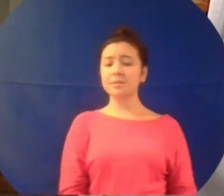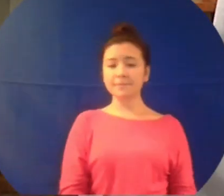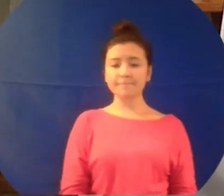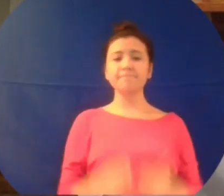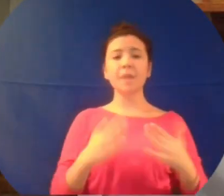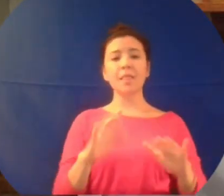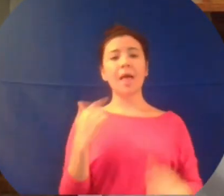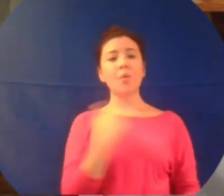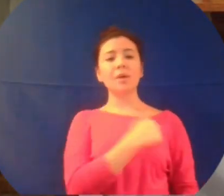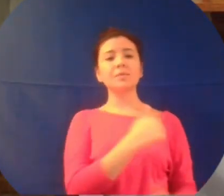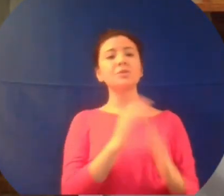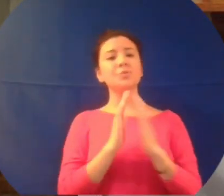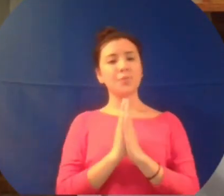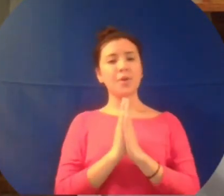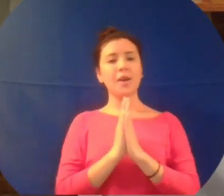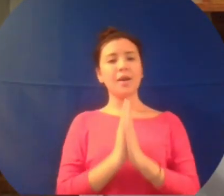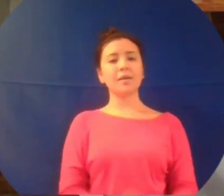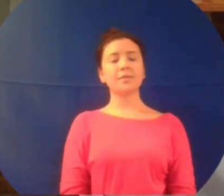Let us pray.